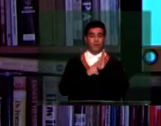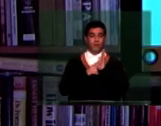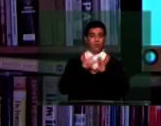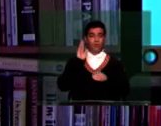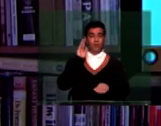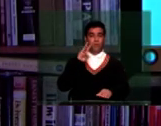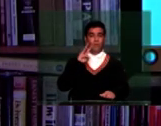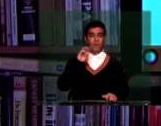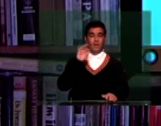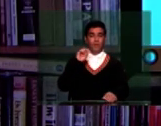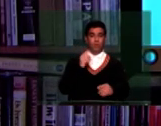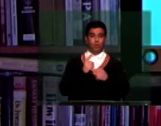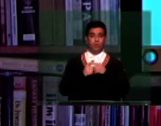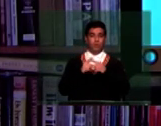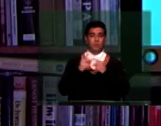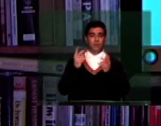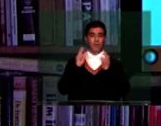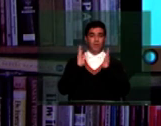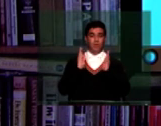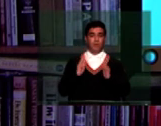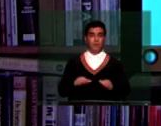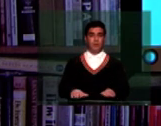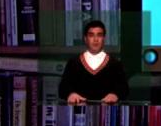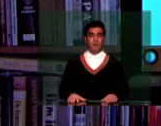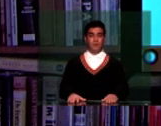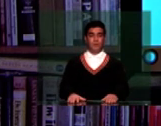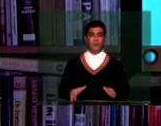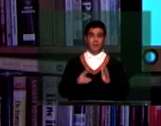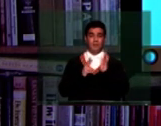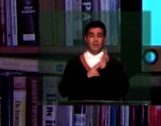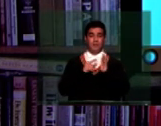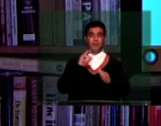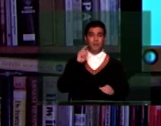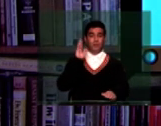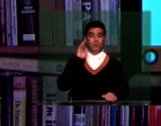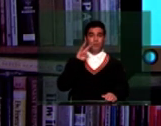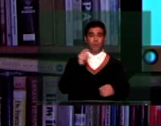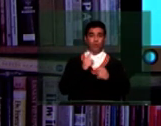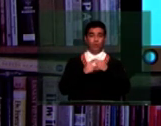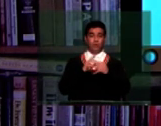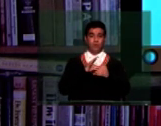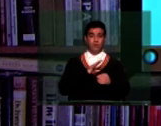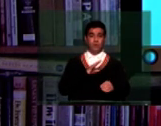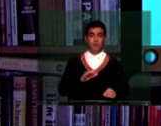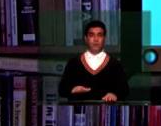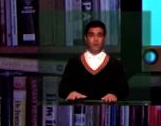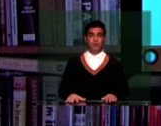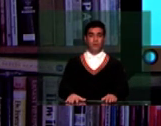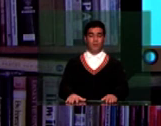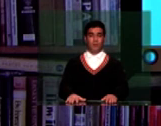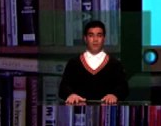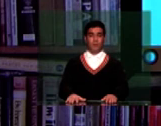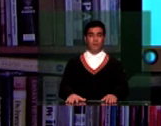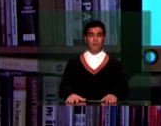suv molekulasini qo'shishimiz kerak bo'ladi. 8ta suv molekulasini qo'shganimizda 8ta suv